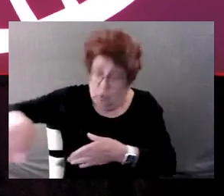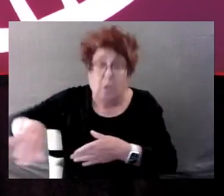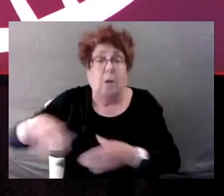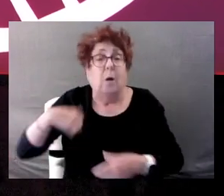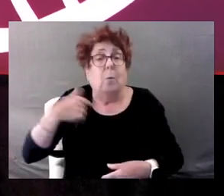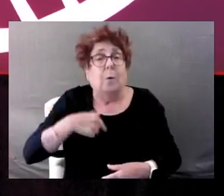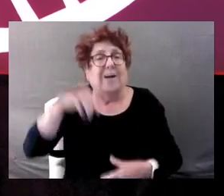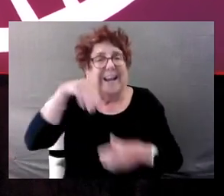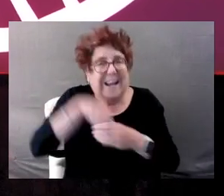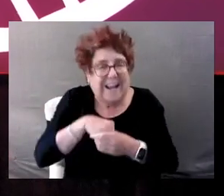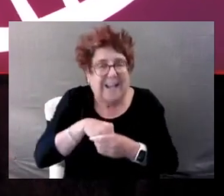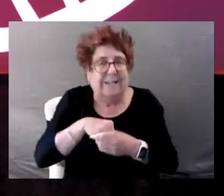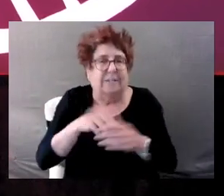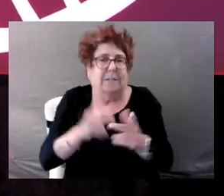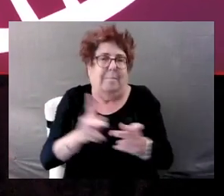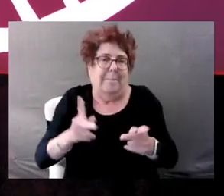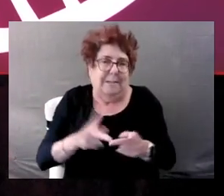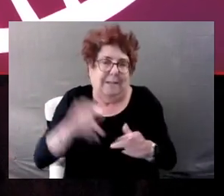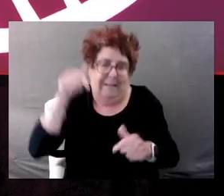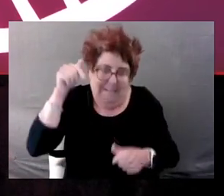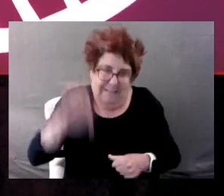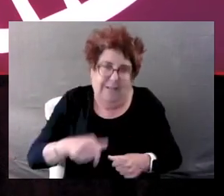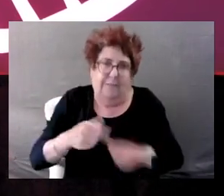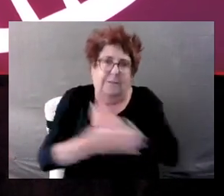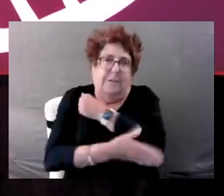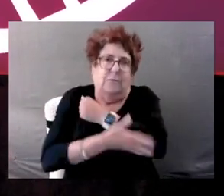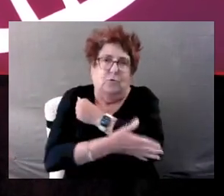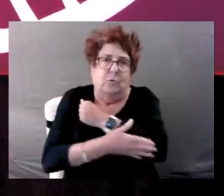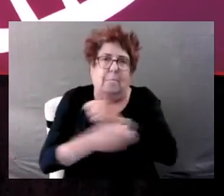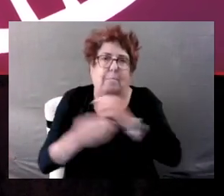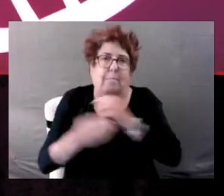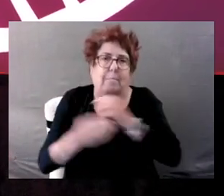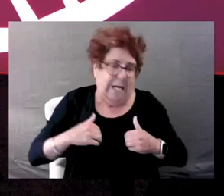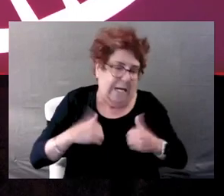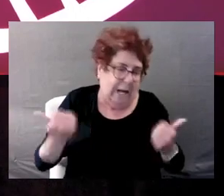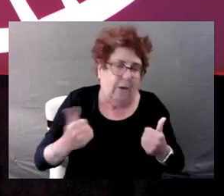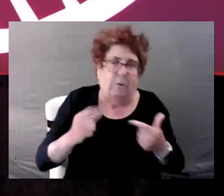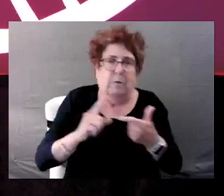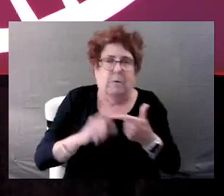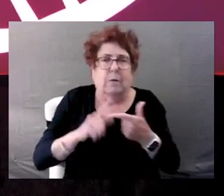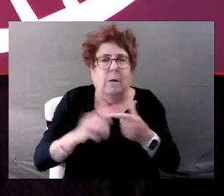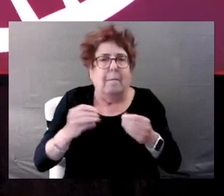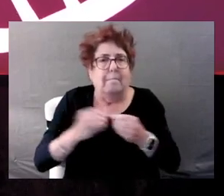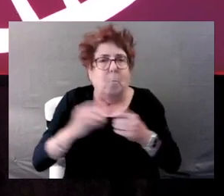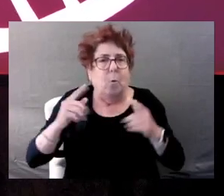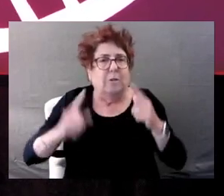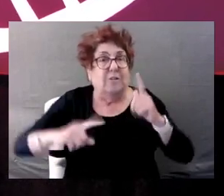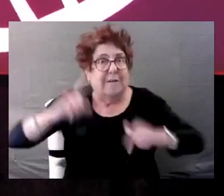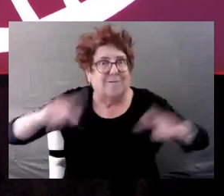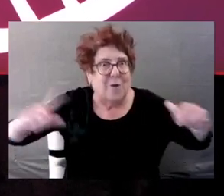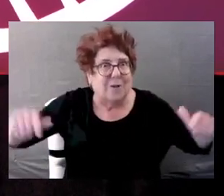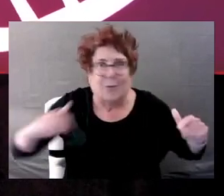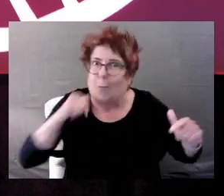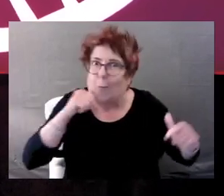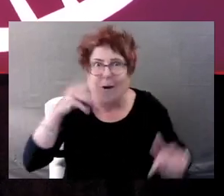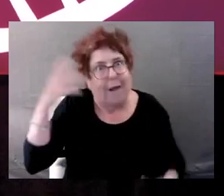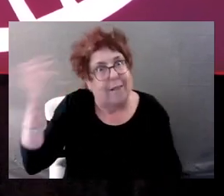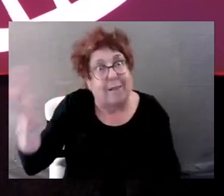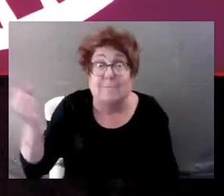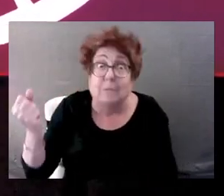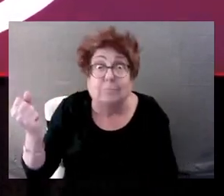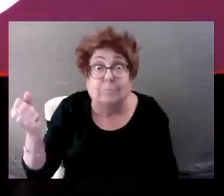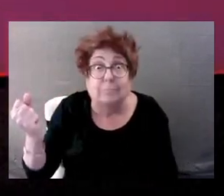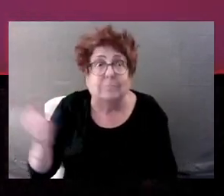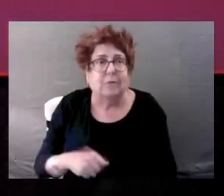nation that is younger, that is more diverse, and we aren't going anywhere. That